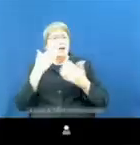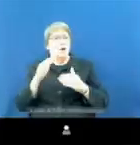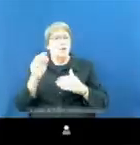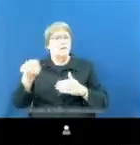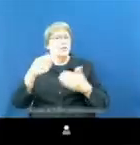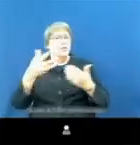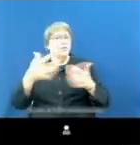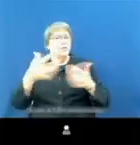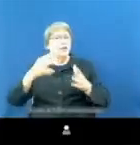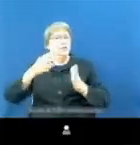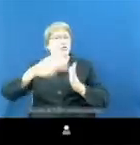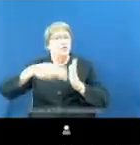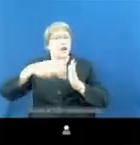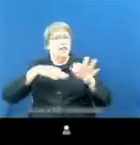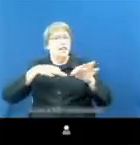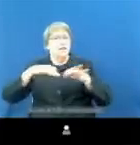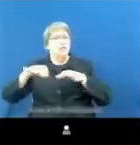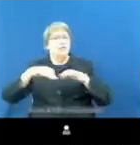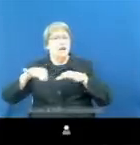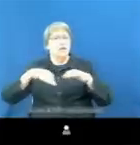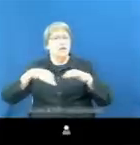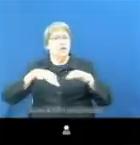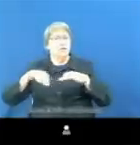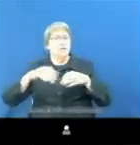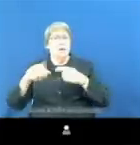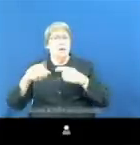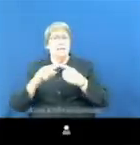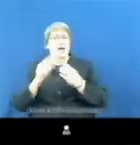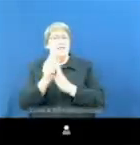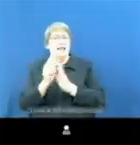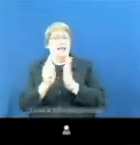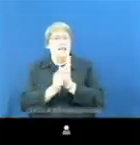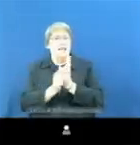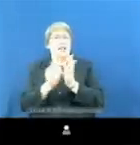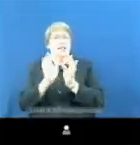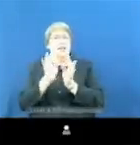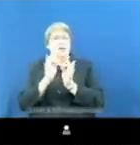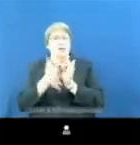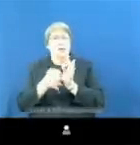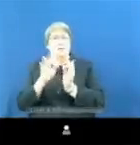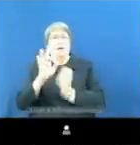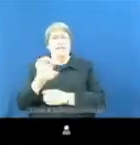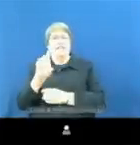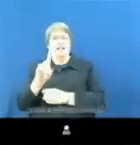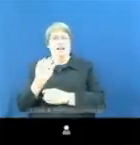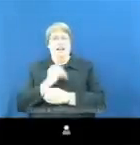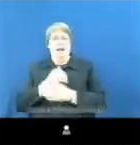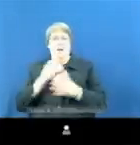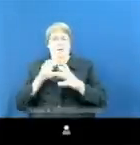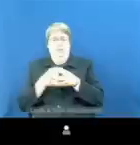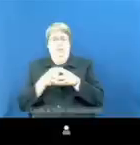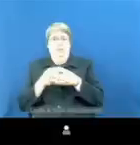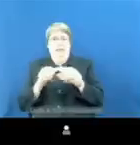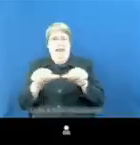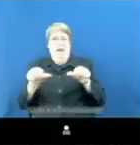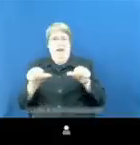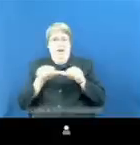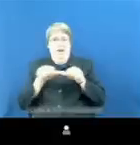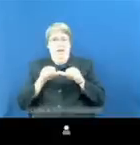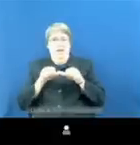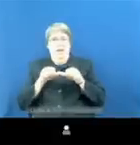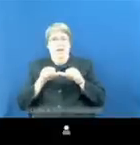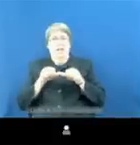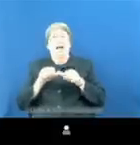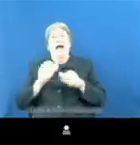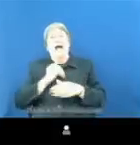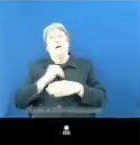instructions carefully, but in the legal interpreting field, in our niche area, it's practice to present